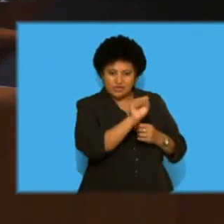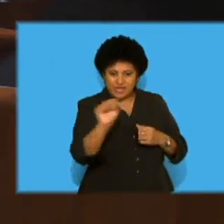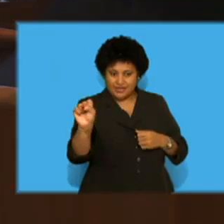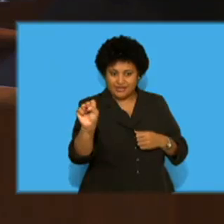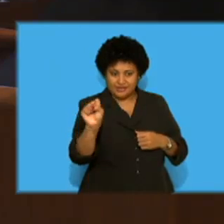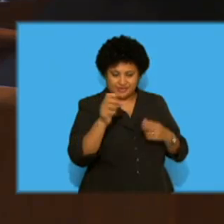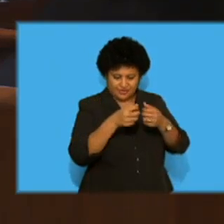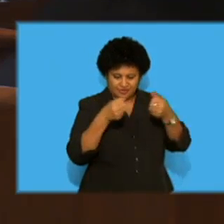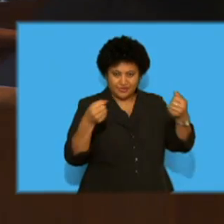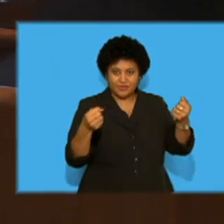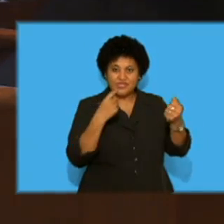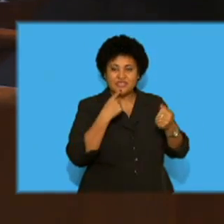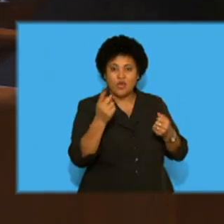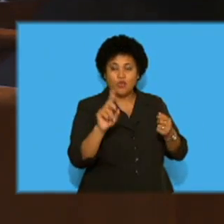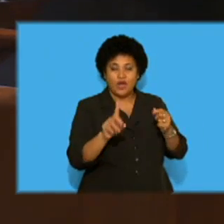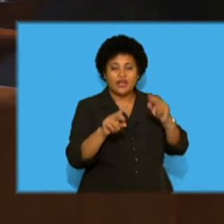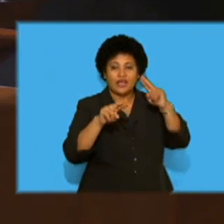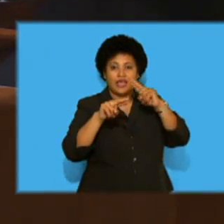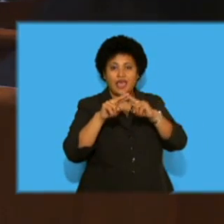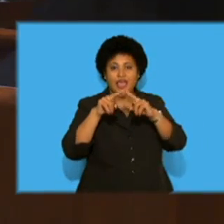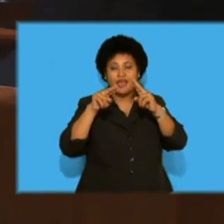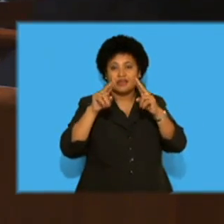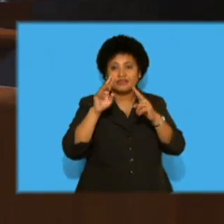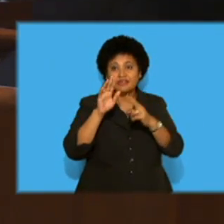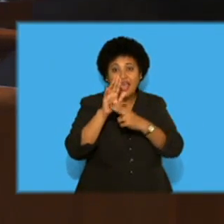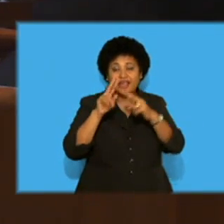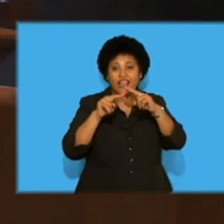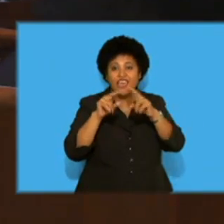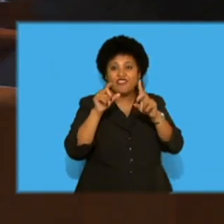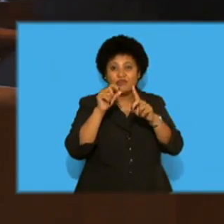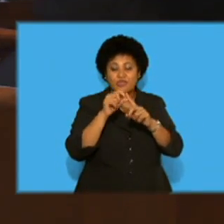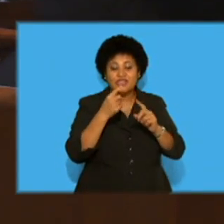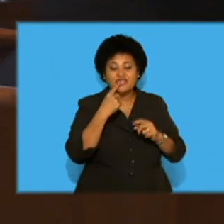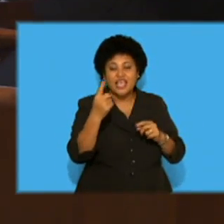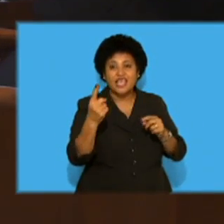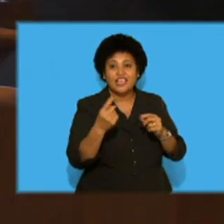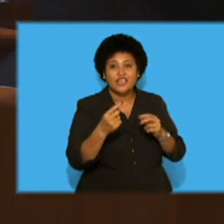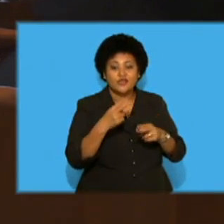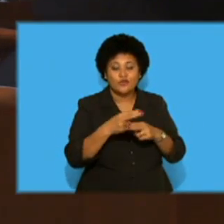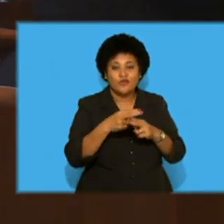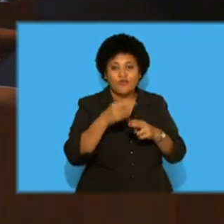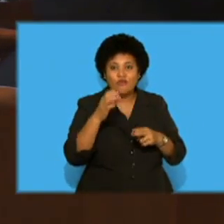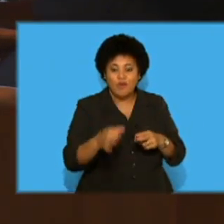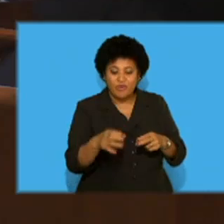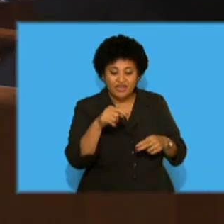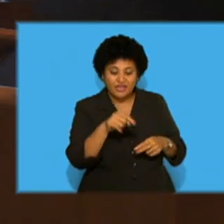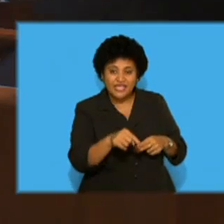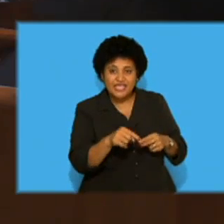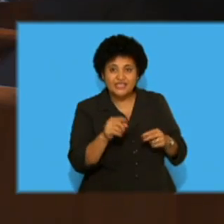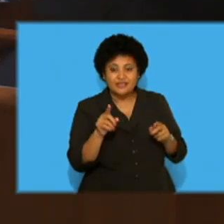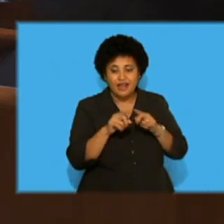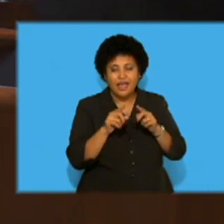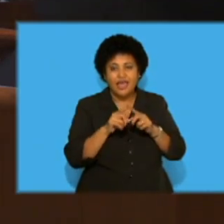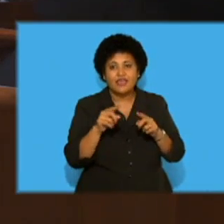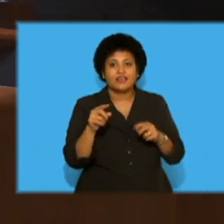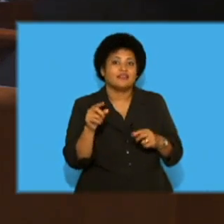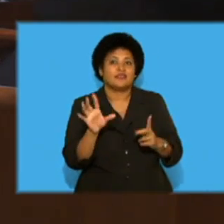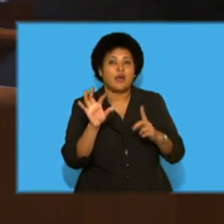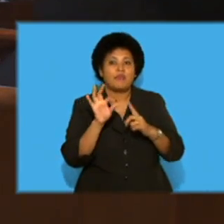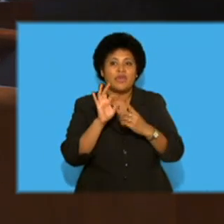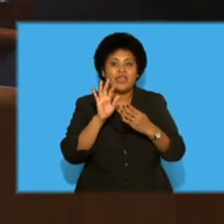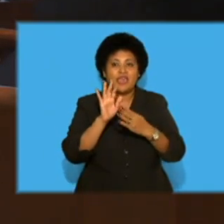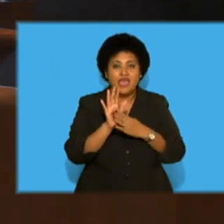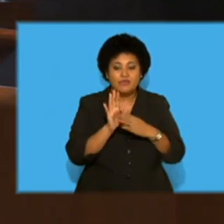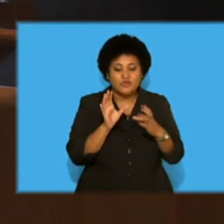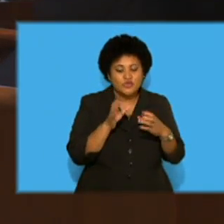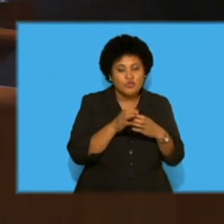it says, NFP says to growers, these payments are like the Prime Minister's small enterprise grants and help for homes.